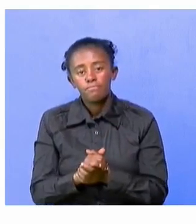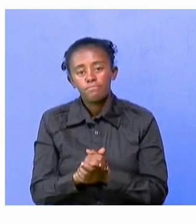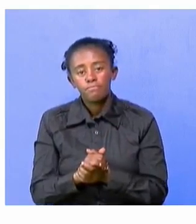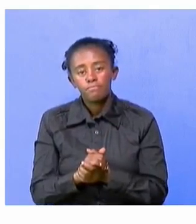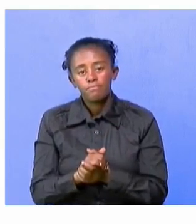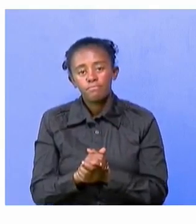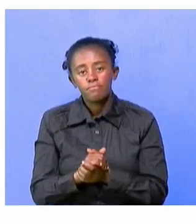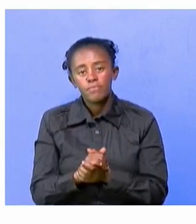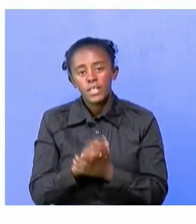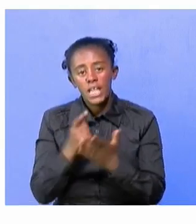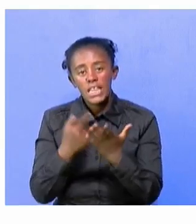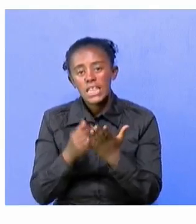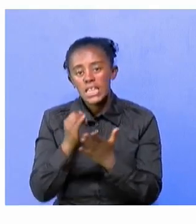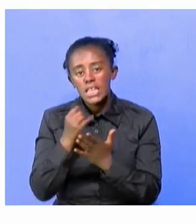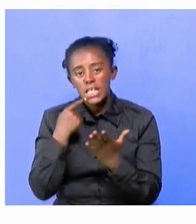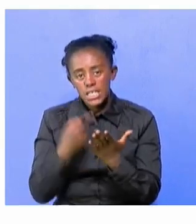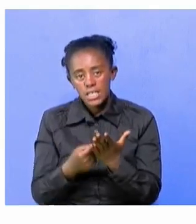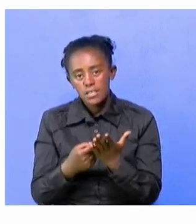in this